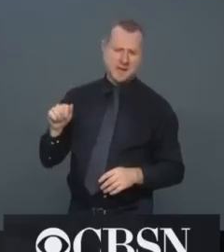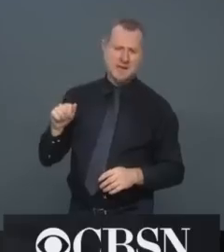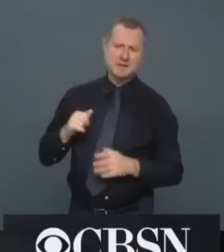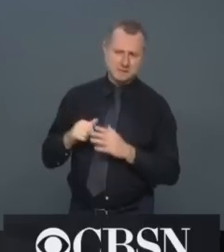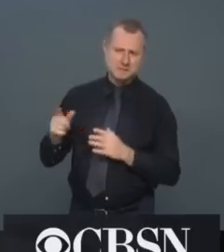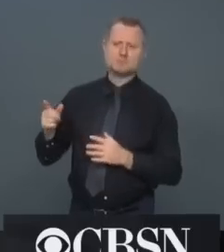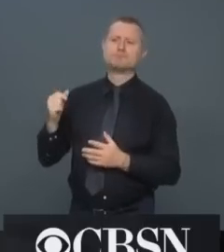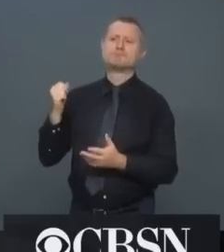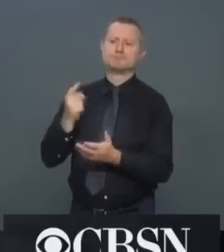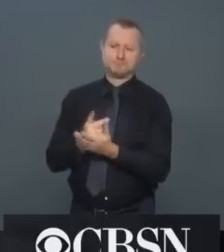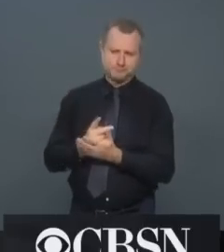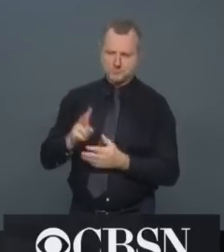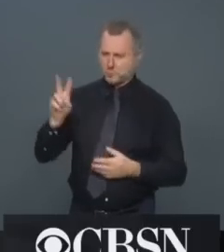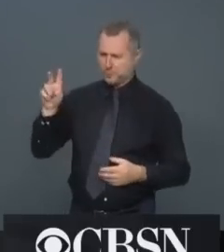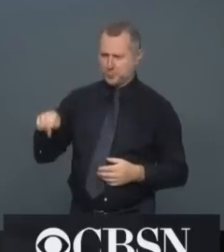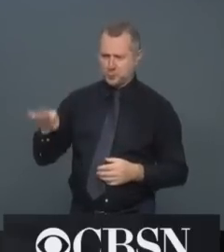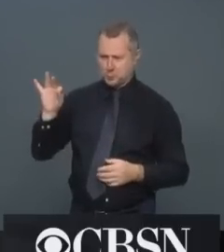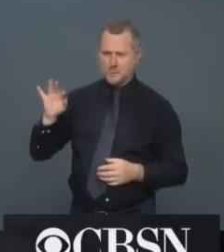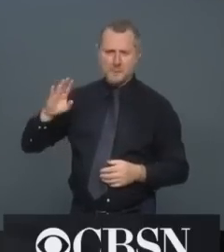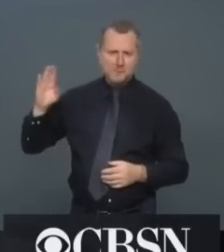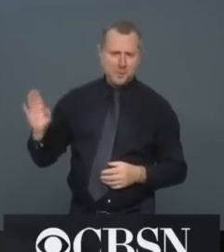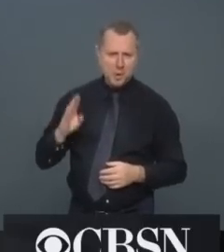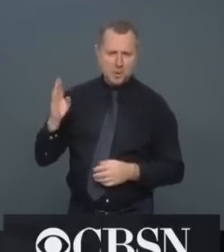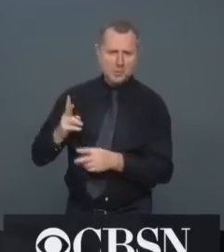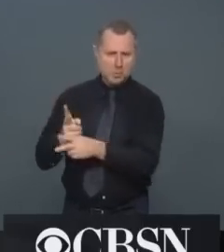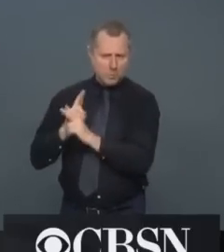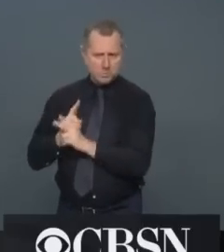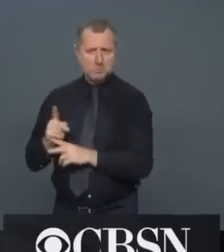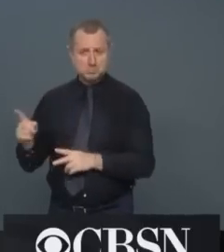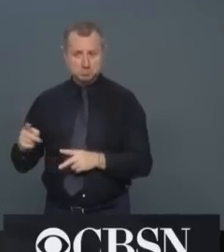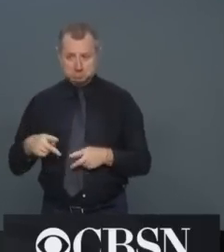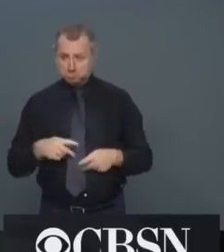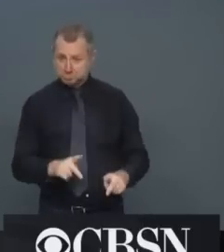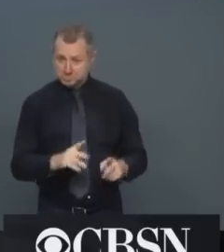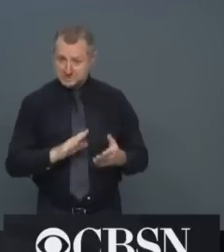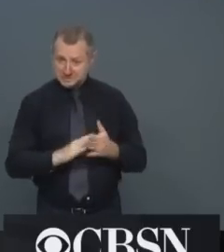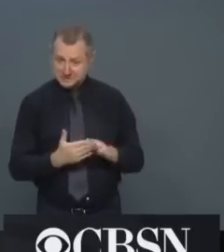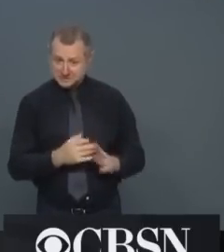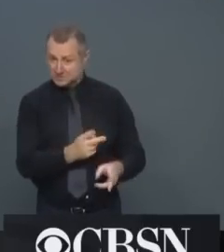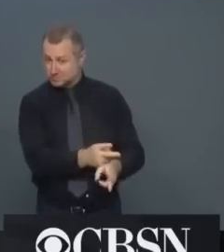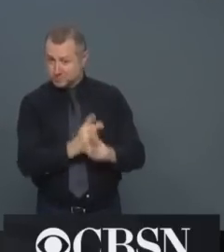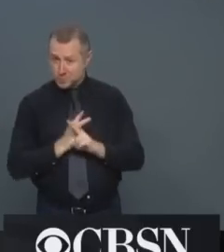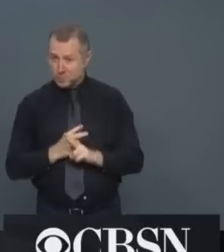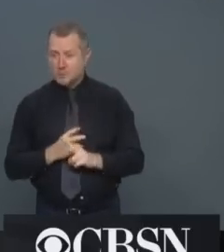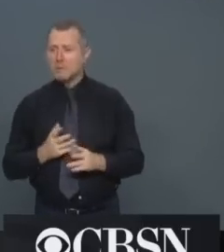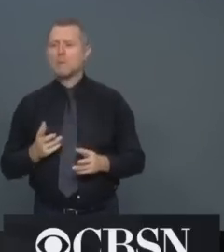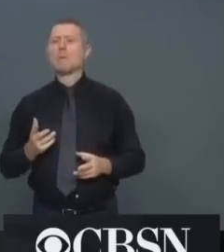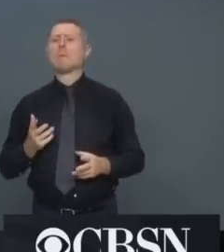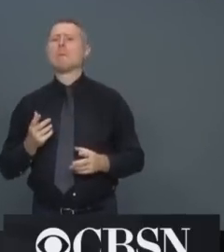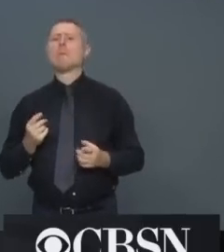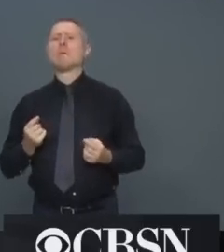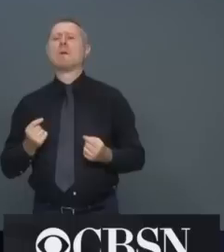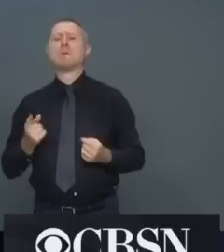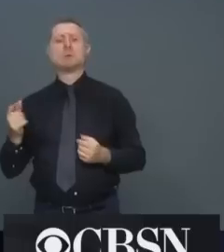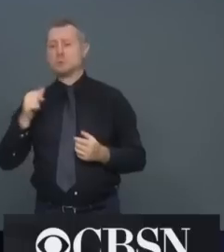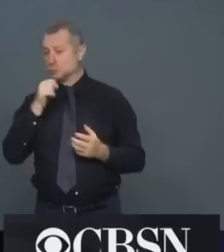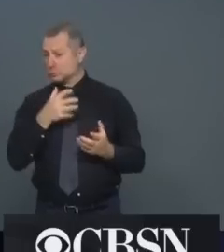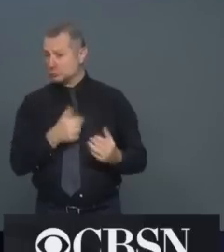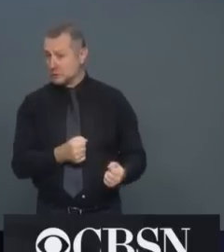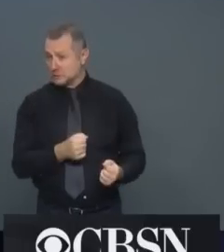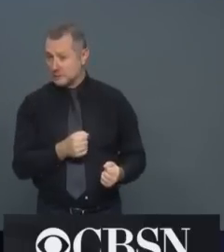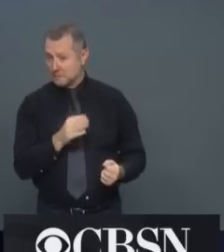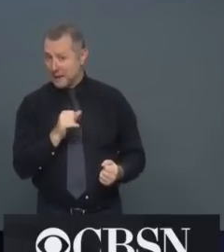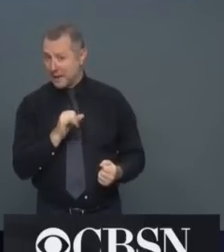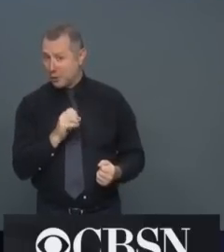so. Would you let the city do that? And if not, does it come down to the fact that you just don't trust this mayor to spend wisely? 2